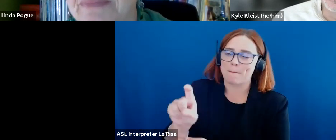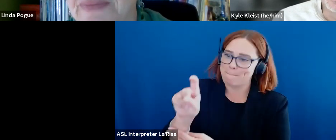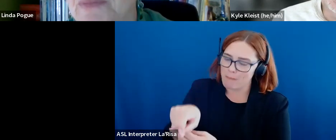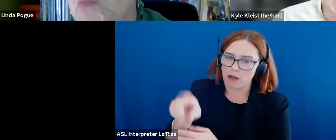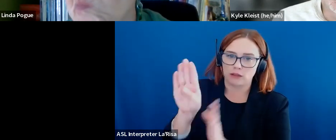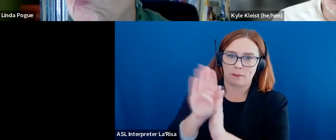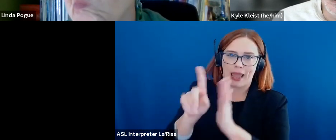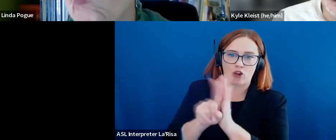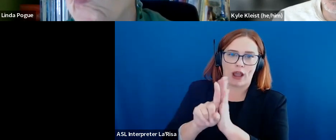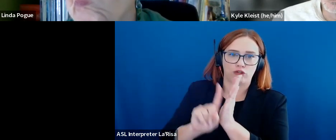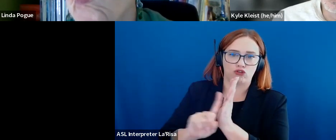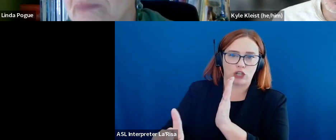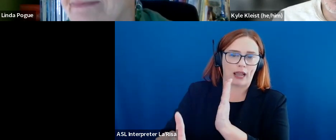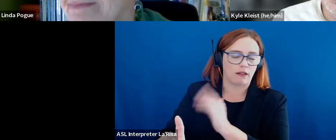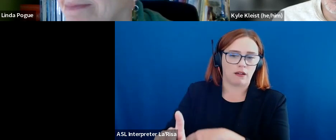That's something we can't pass up.